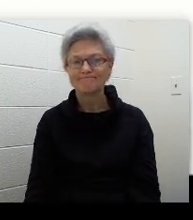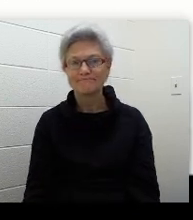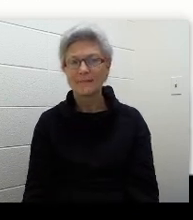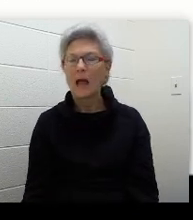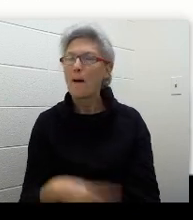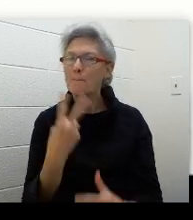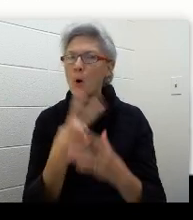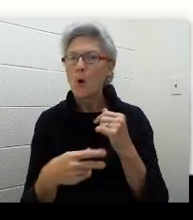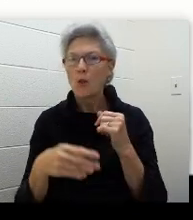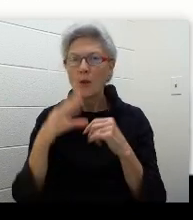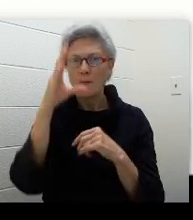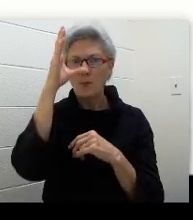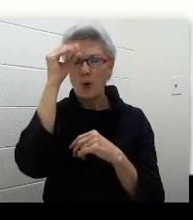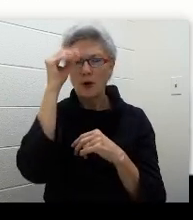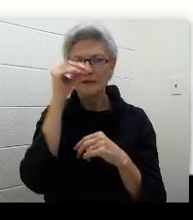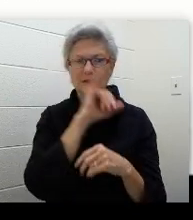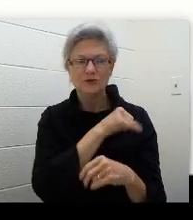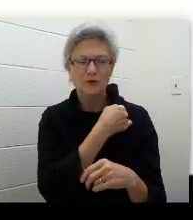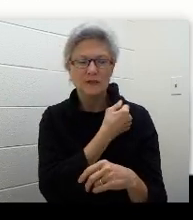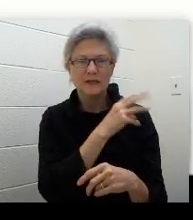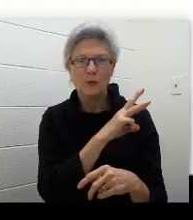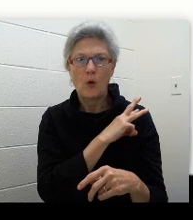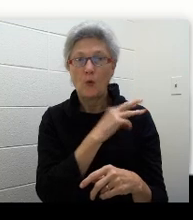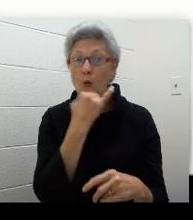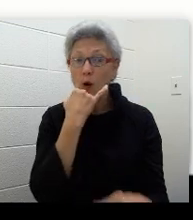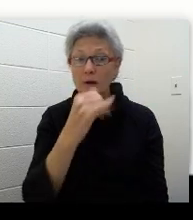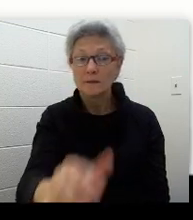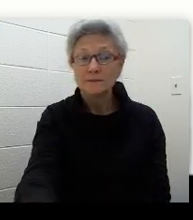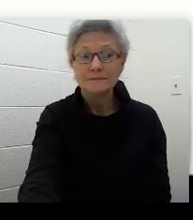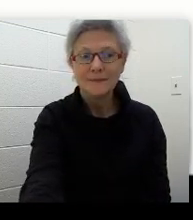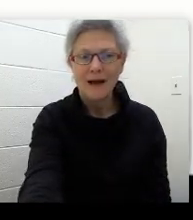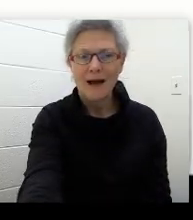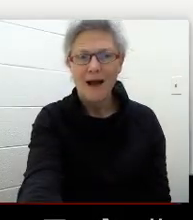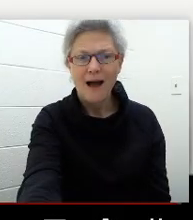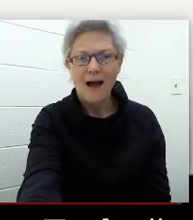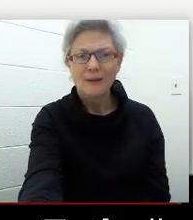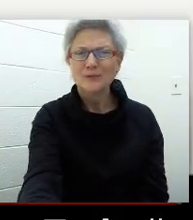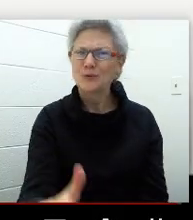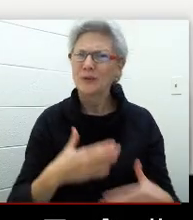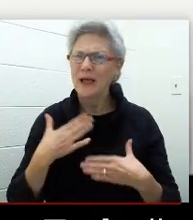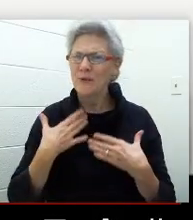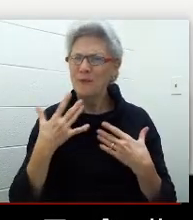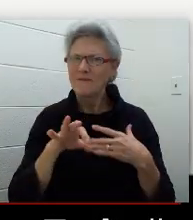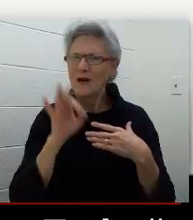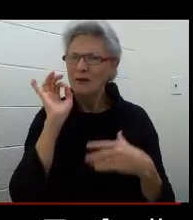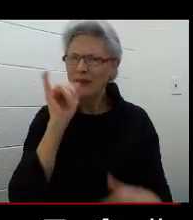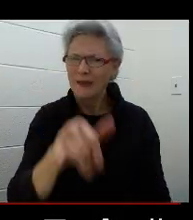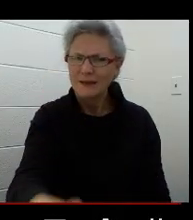So both Julius and Walt made a mistake. Glad we were able to find it.